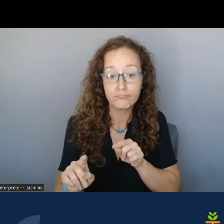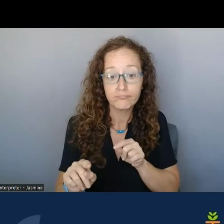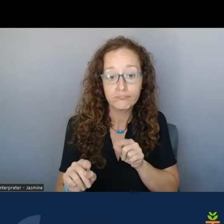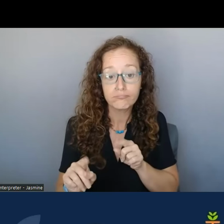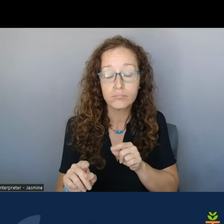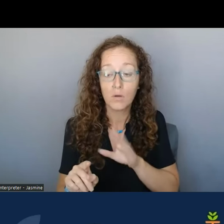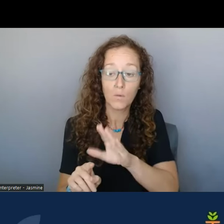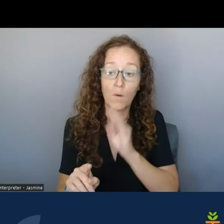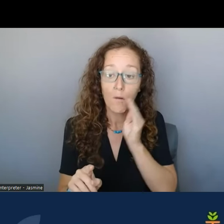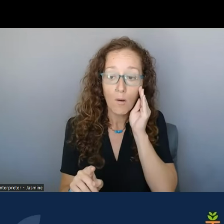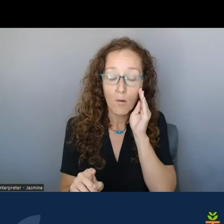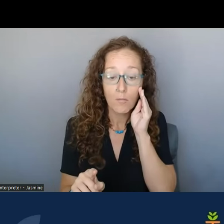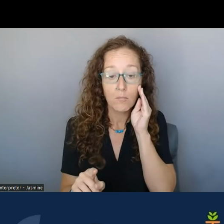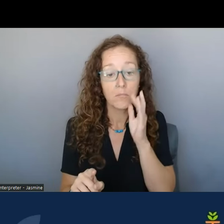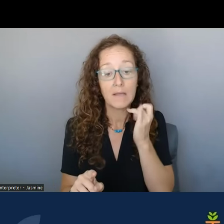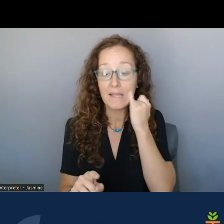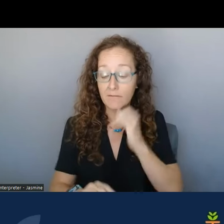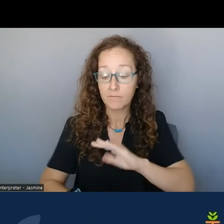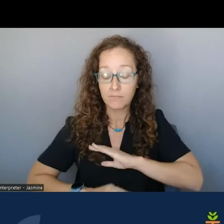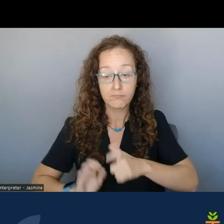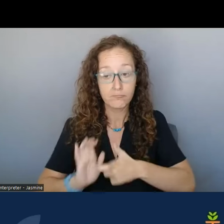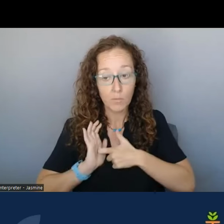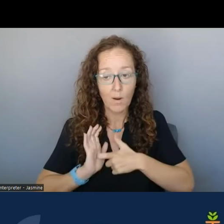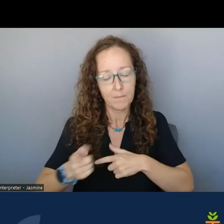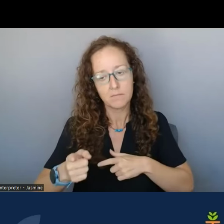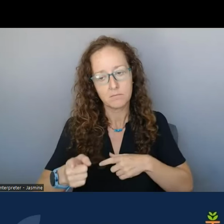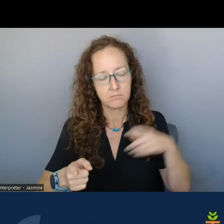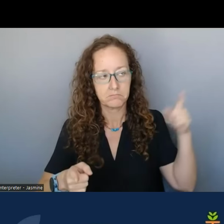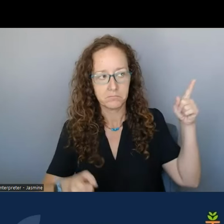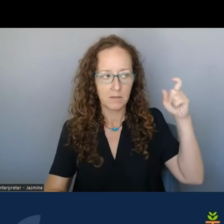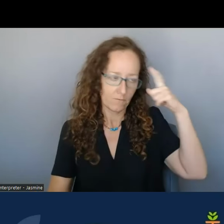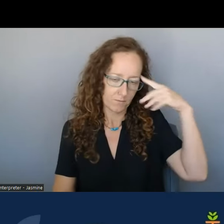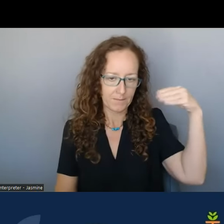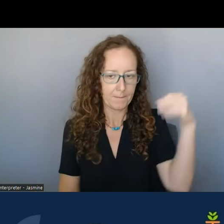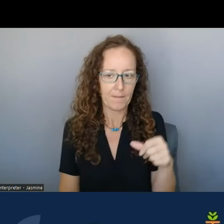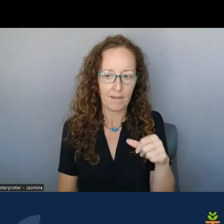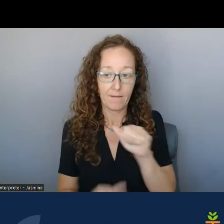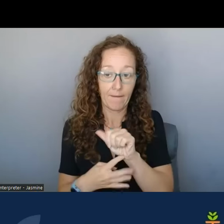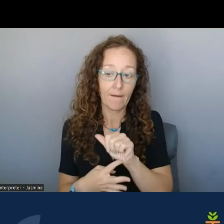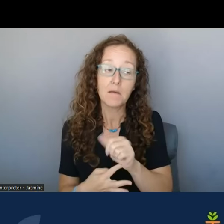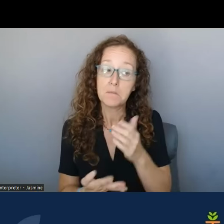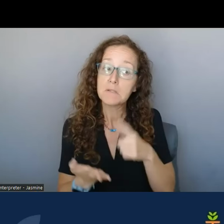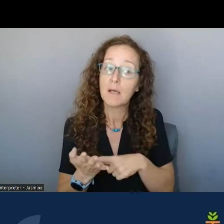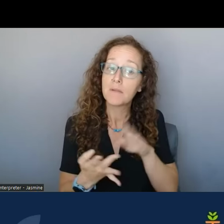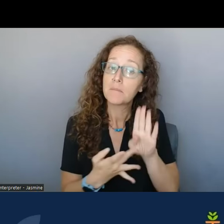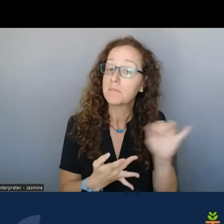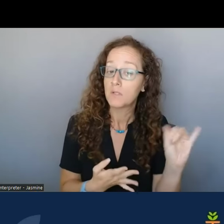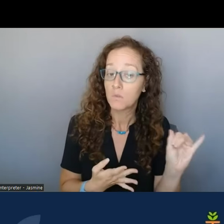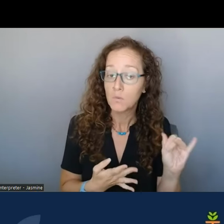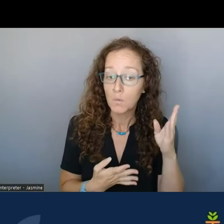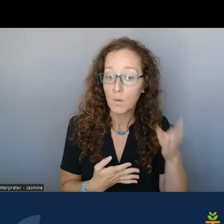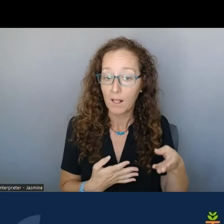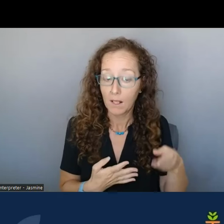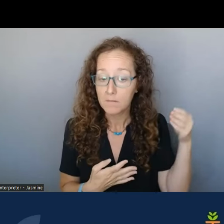A. Sometimes, and we'll talk about Part B next, sometimes this can be covered under Part B as well. But typically, if it follows